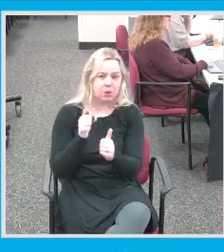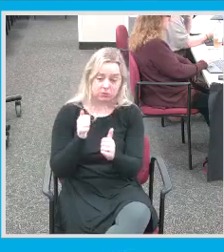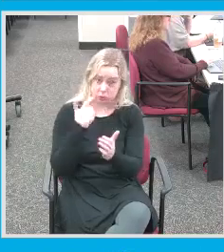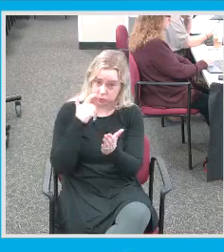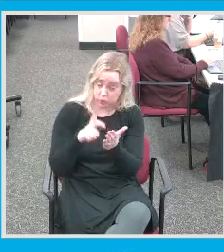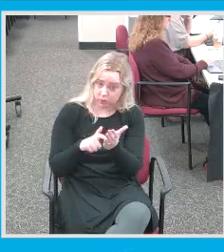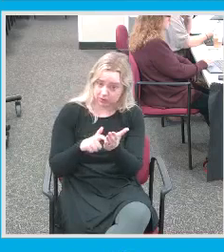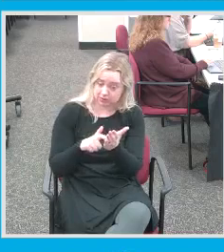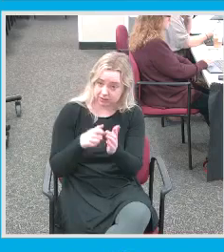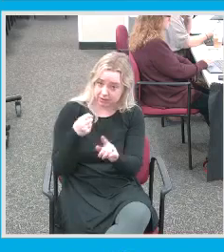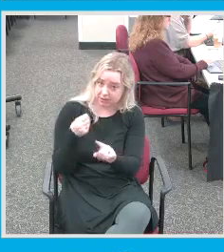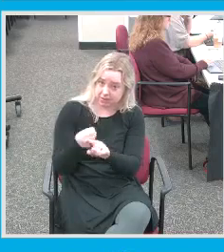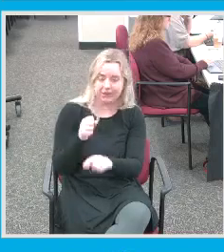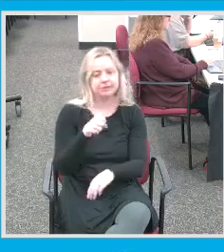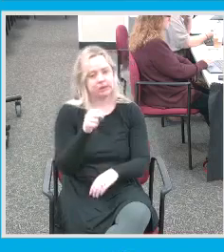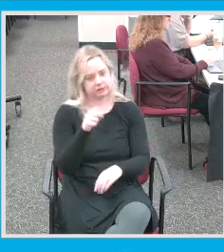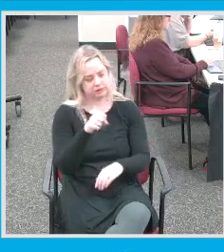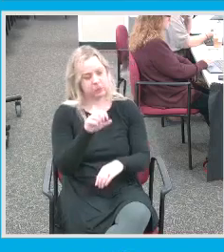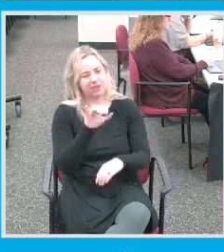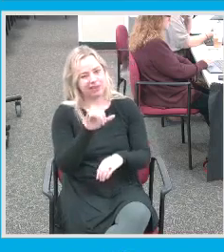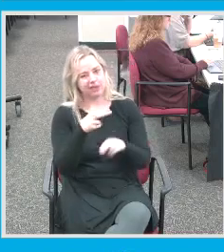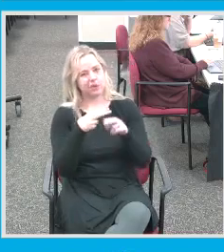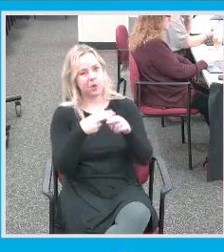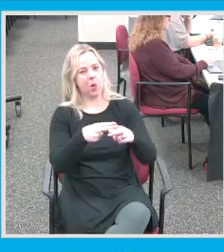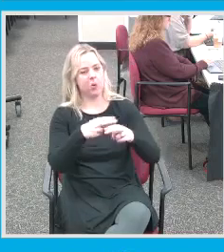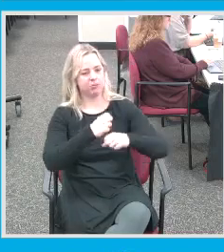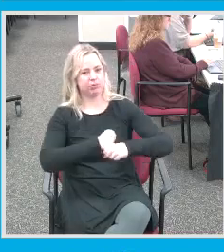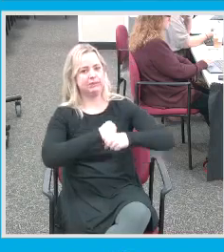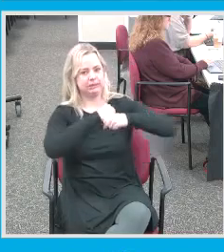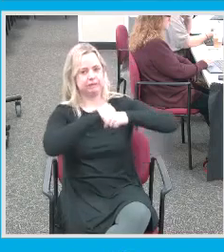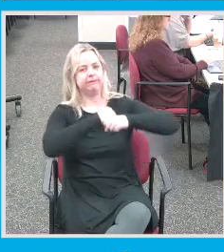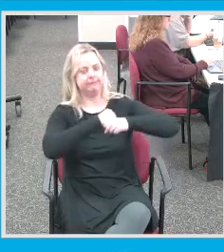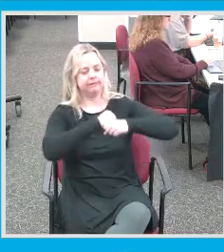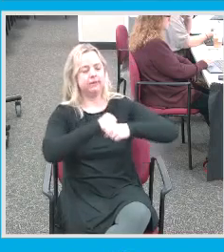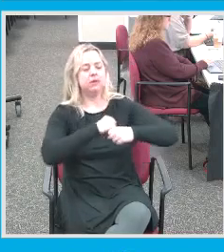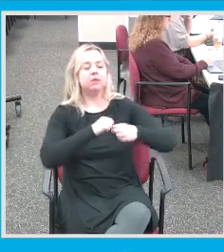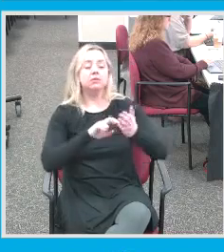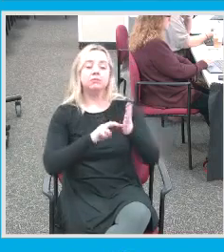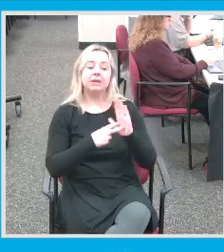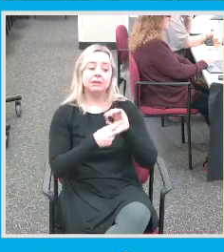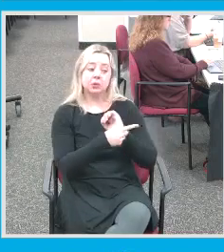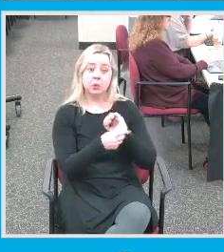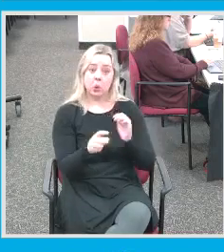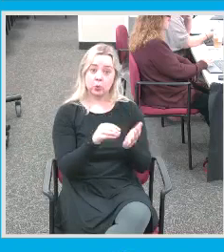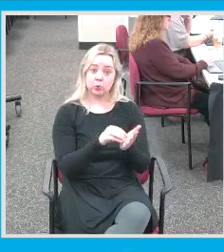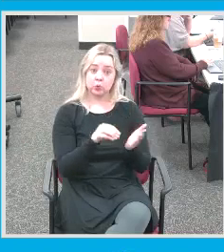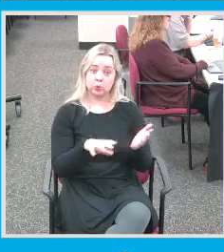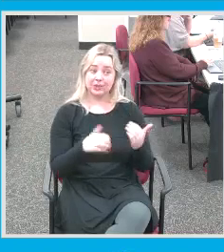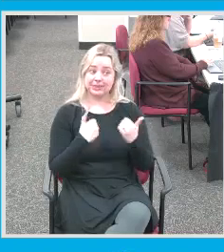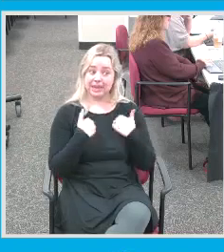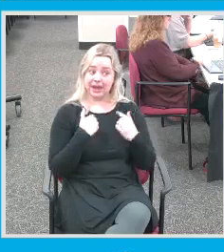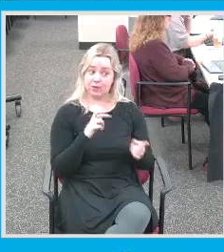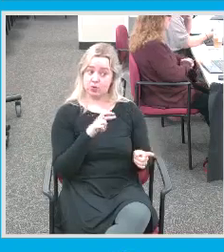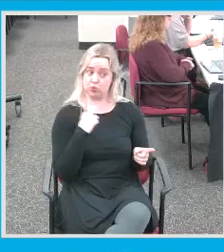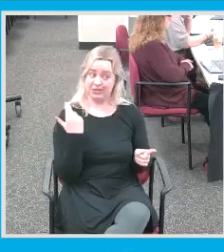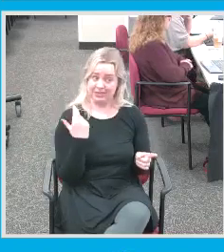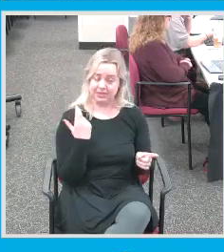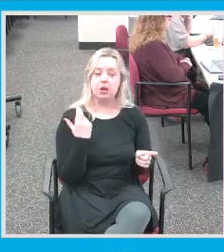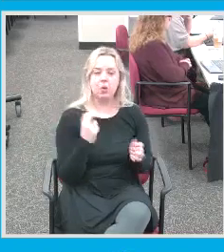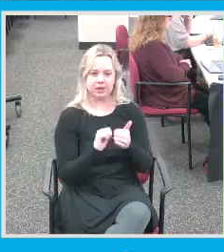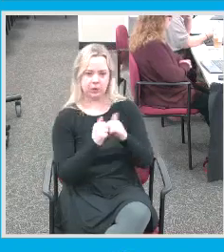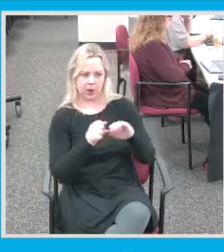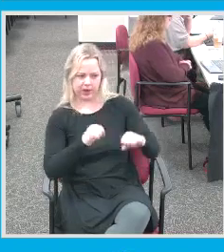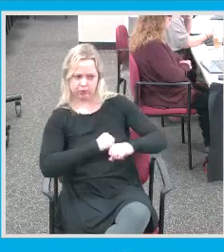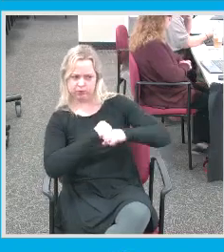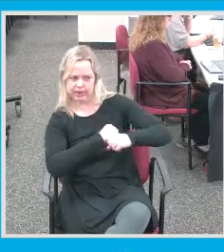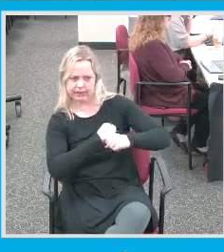Yeah, absolutely. So that's what we would call a protective factor. So we have students who are at risk, and how do we combat risk by increasing protective factors? So